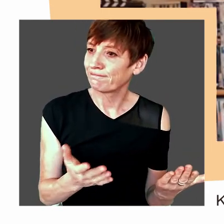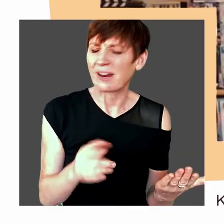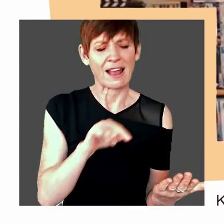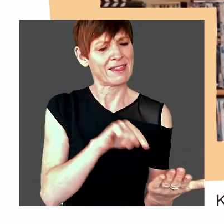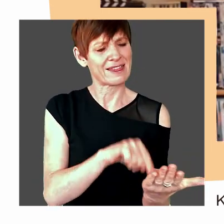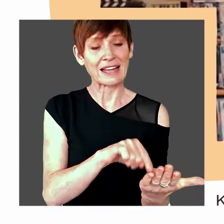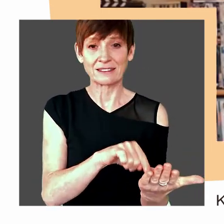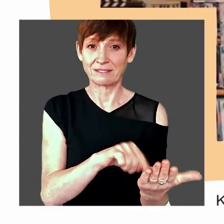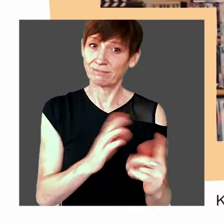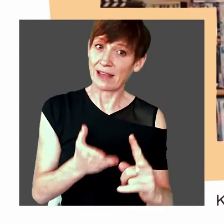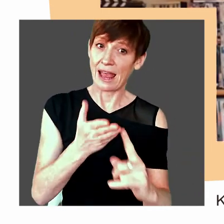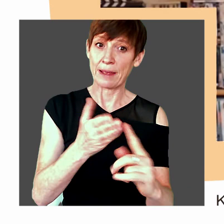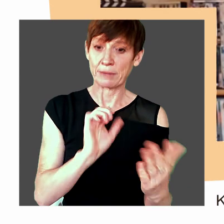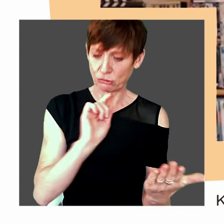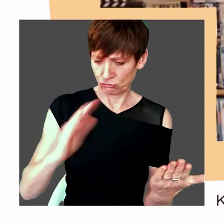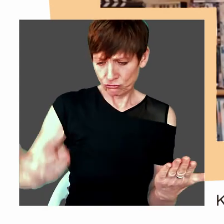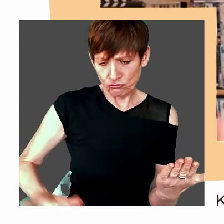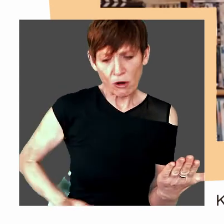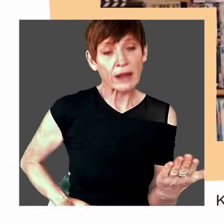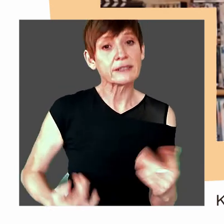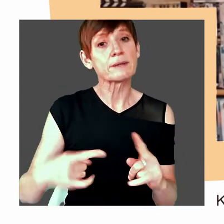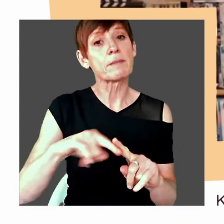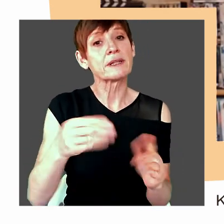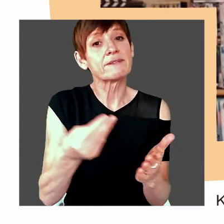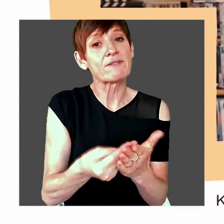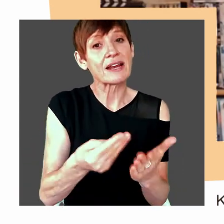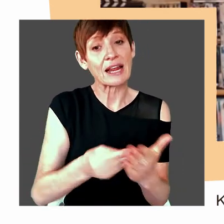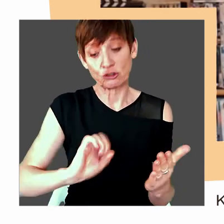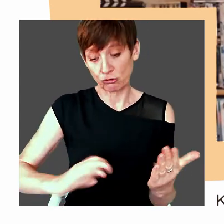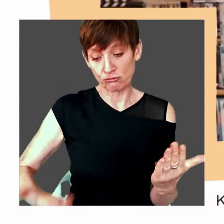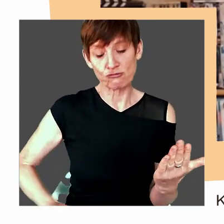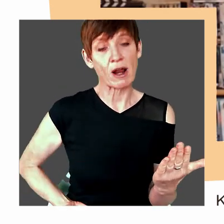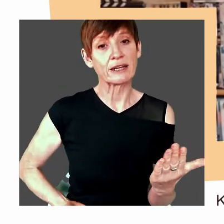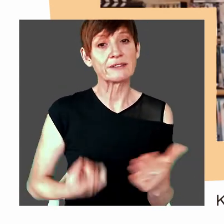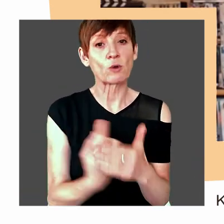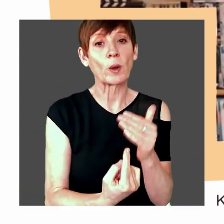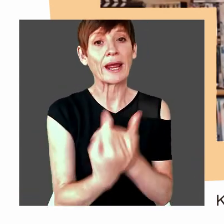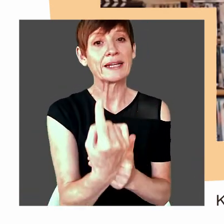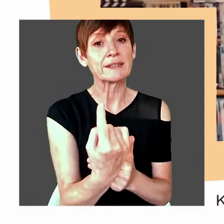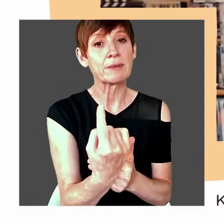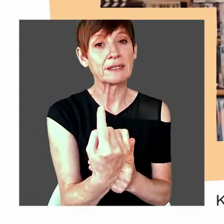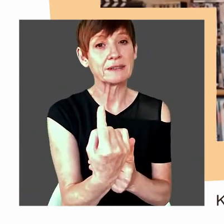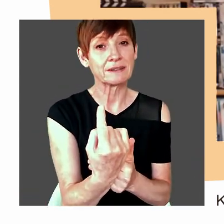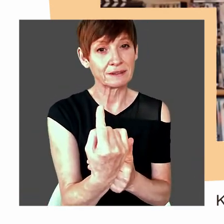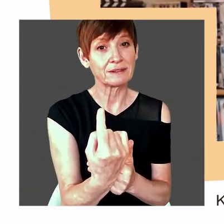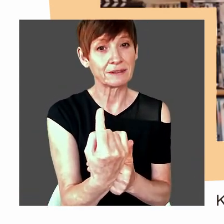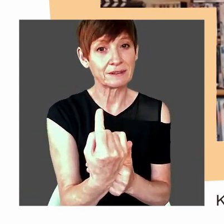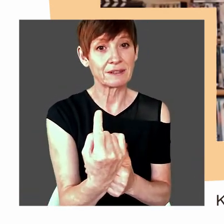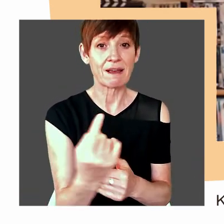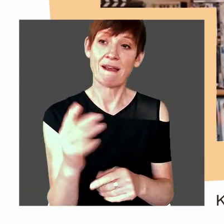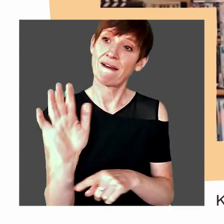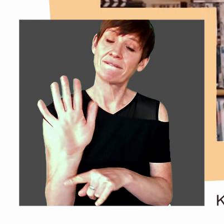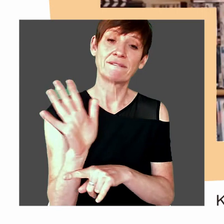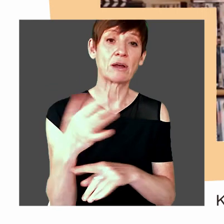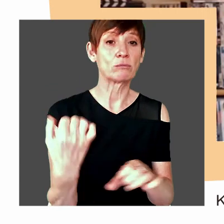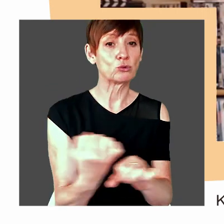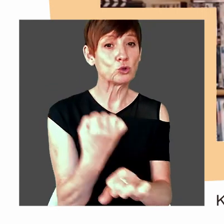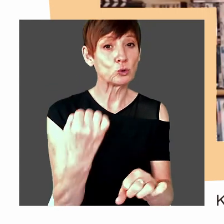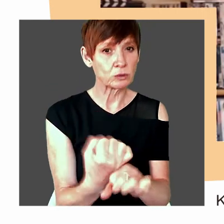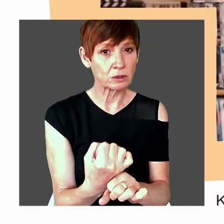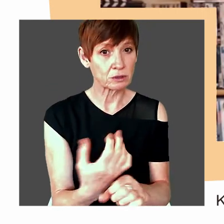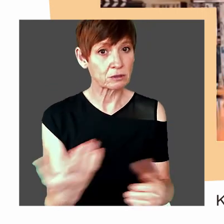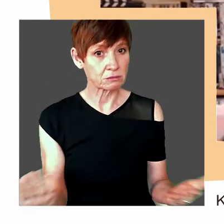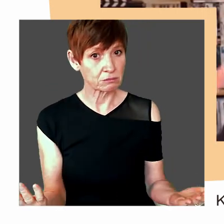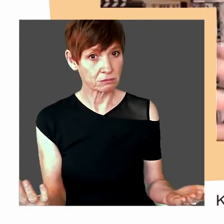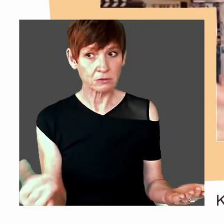rights and financial rights for independent film producers to make sure they get the money they deserve to make in when they're making a project